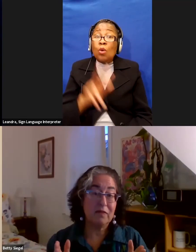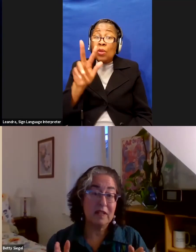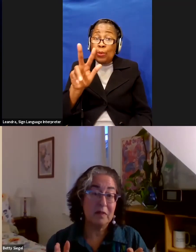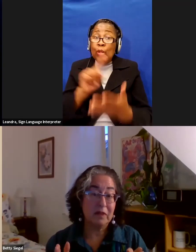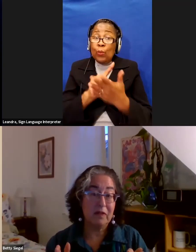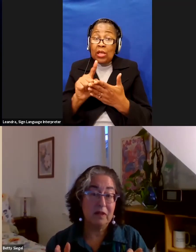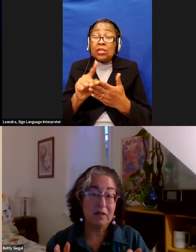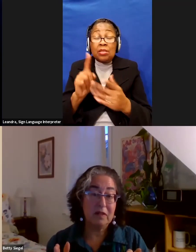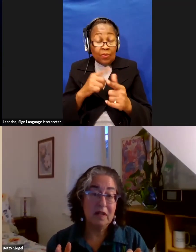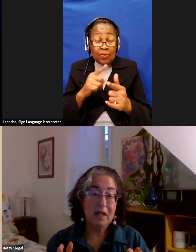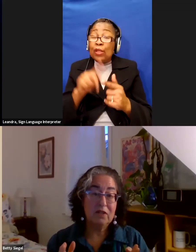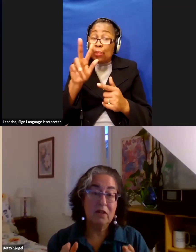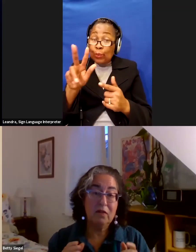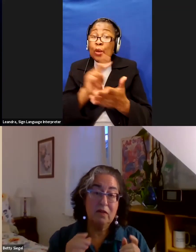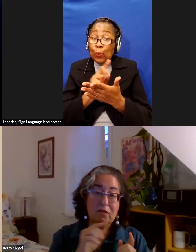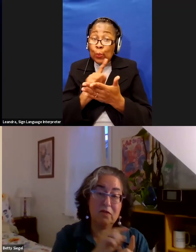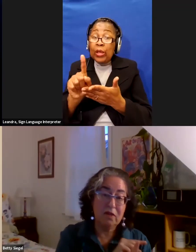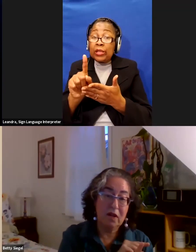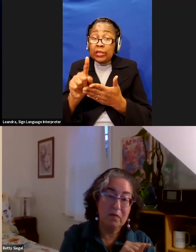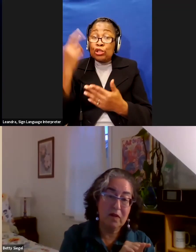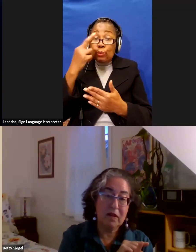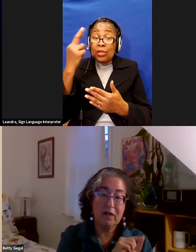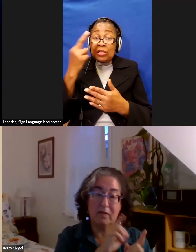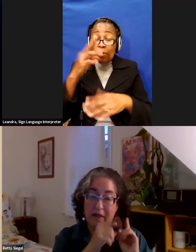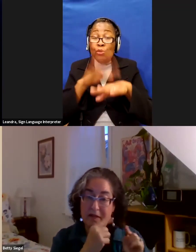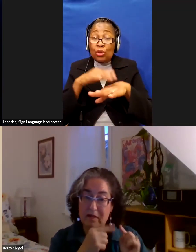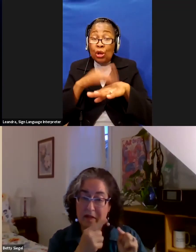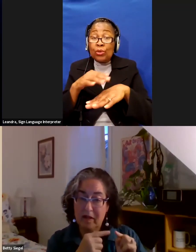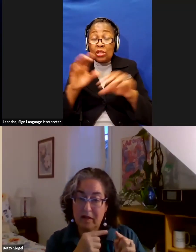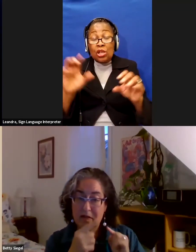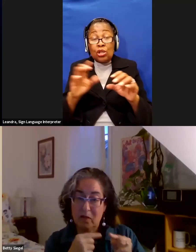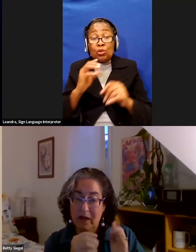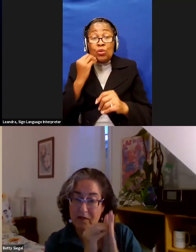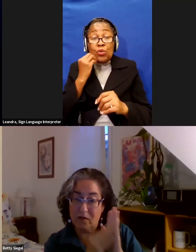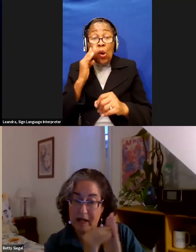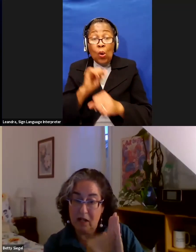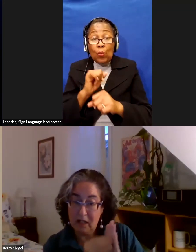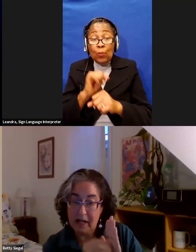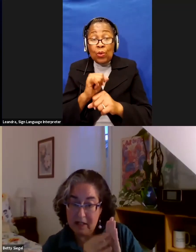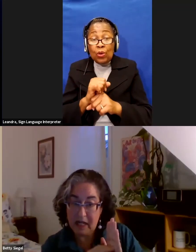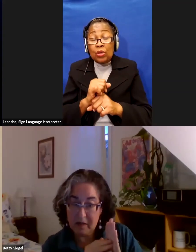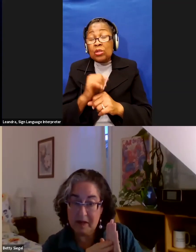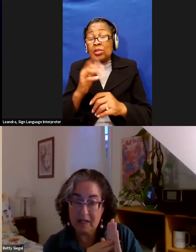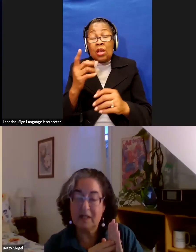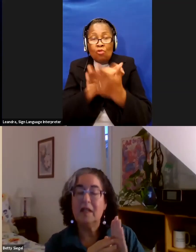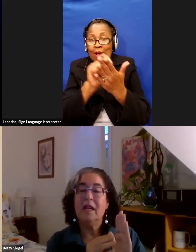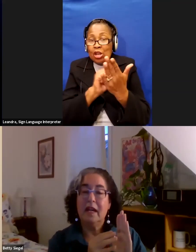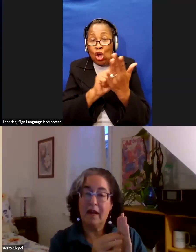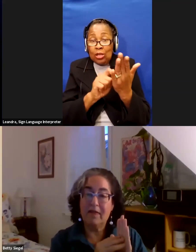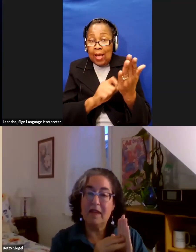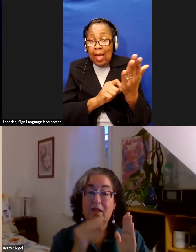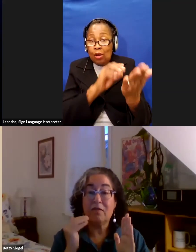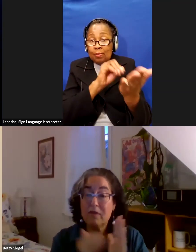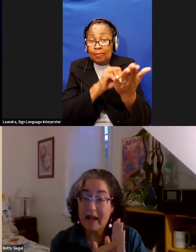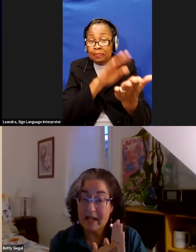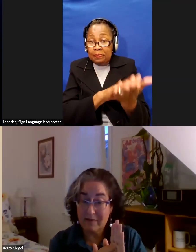is your reasonable notice. So you do your homework, you run the scenarios and the what ifs, write it all down and document it.